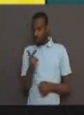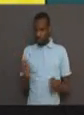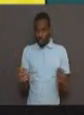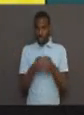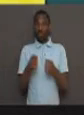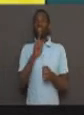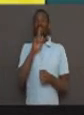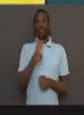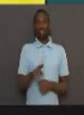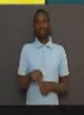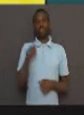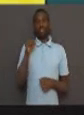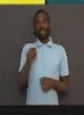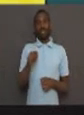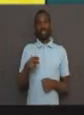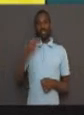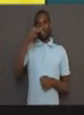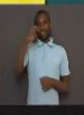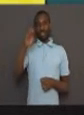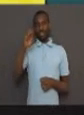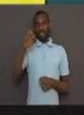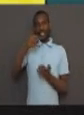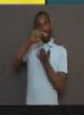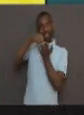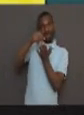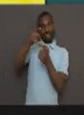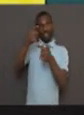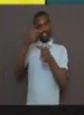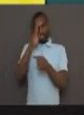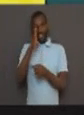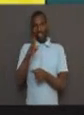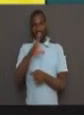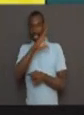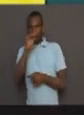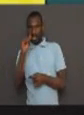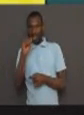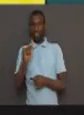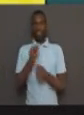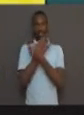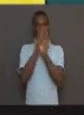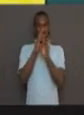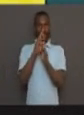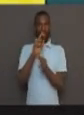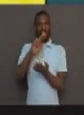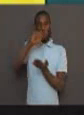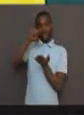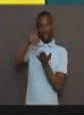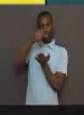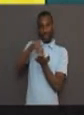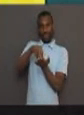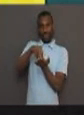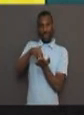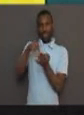tritium and deuterium yields a helium nucleus and a